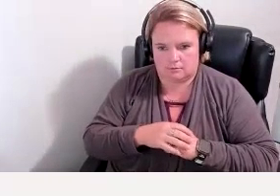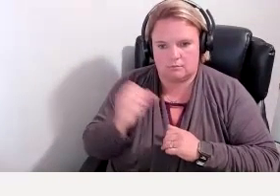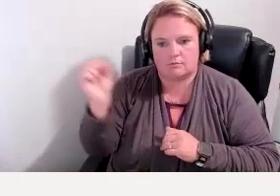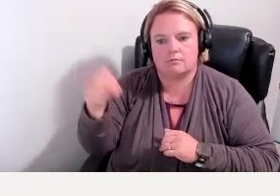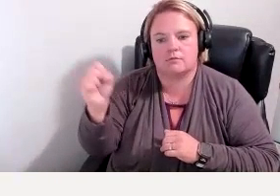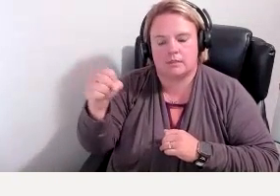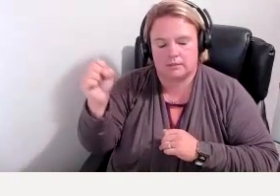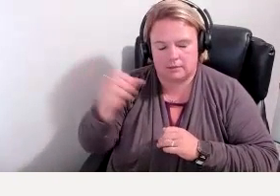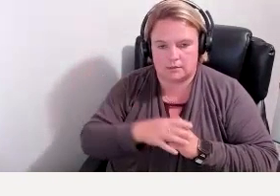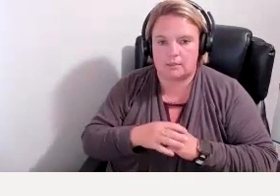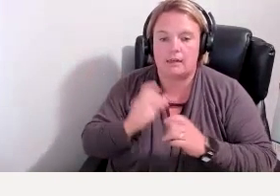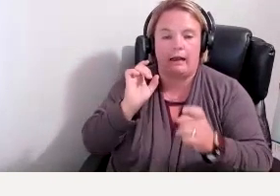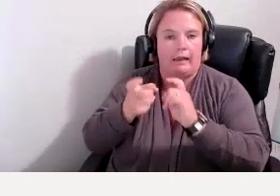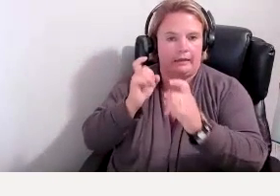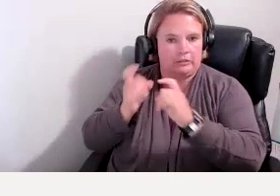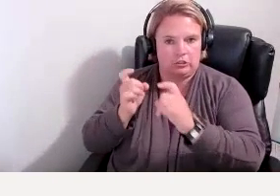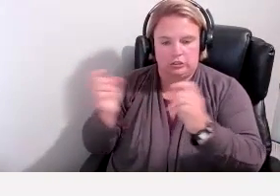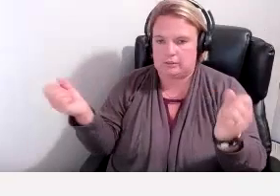Yes. I adjust all of my.